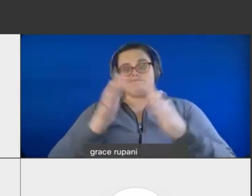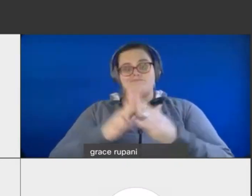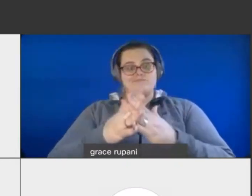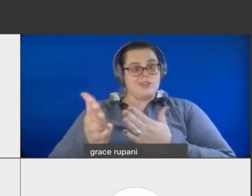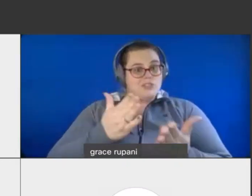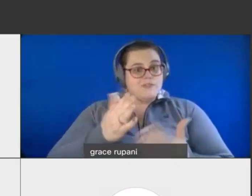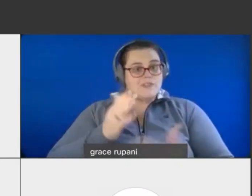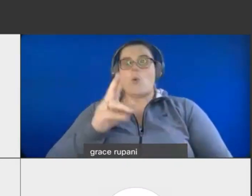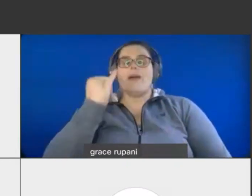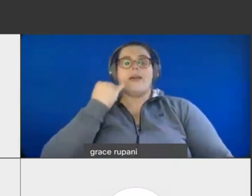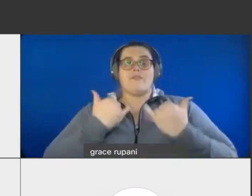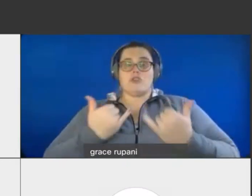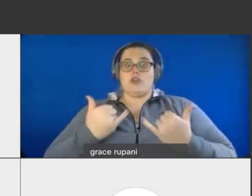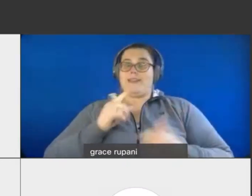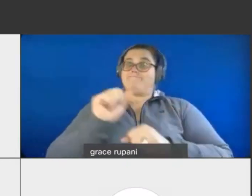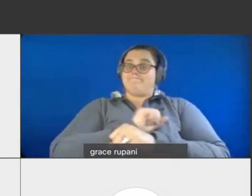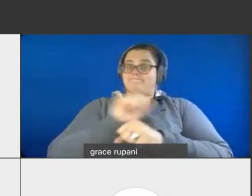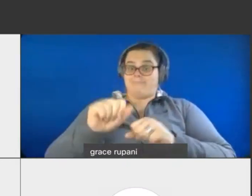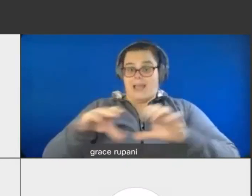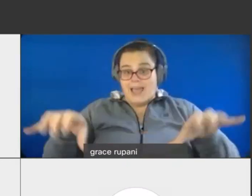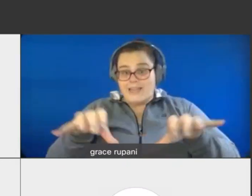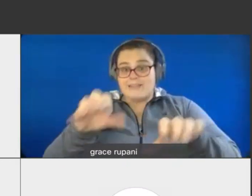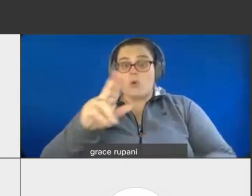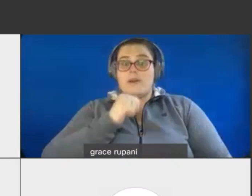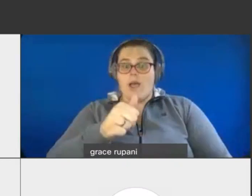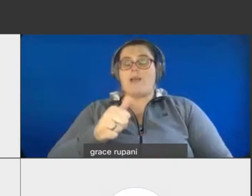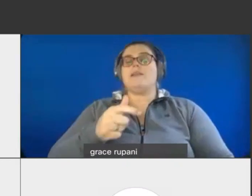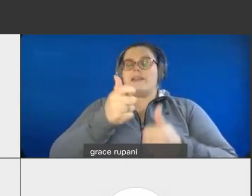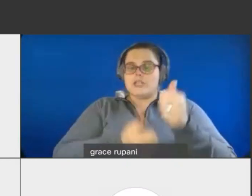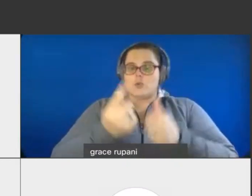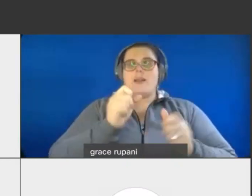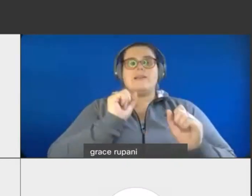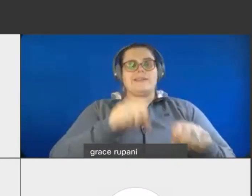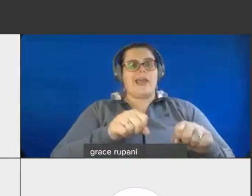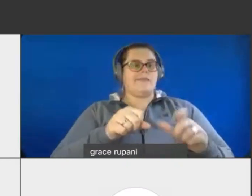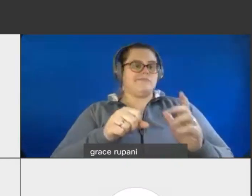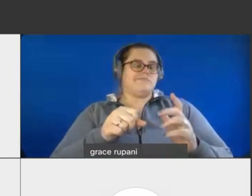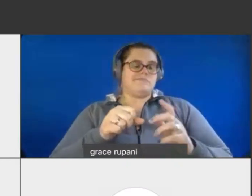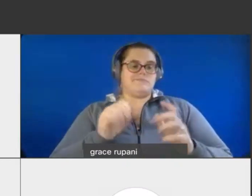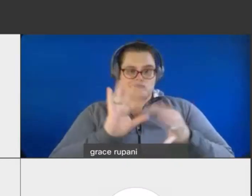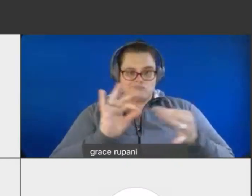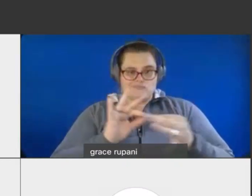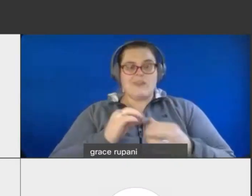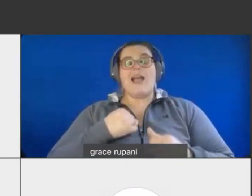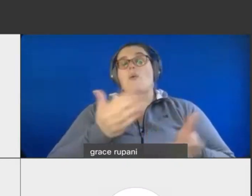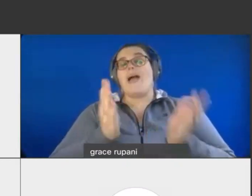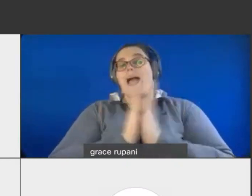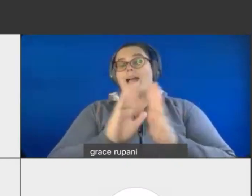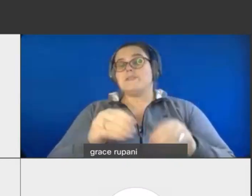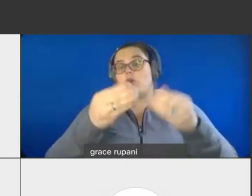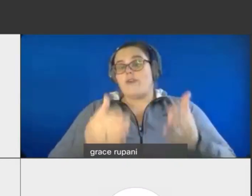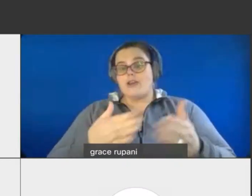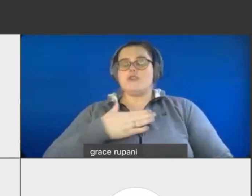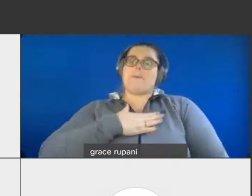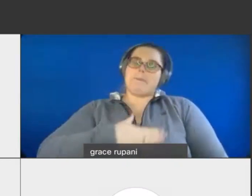are currently online, they can definitely give us a little more information. I'm going to share the list. I'm going to ask that the providers listed please put into the chat box